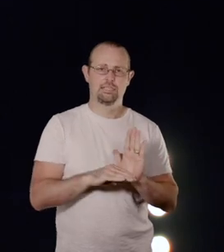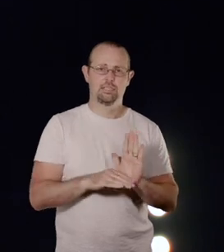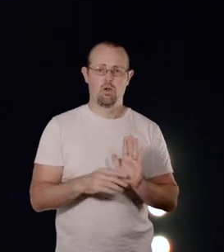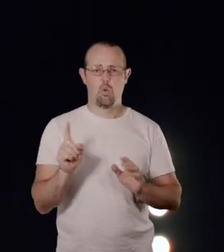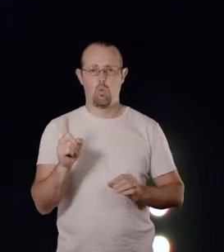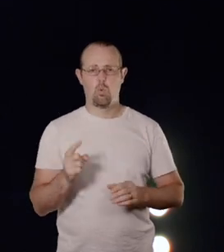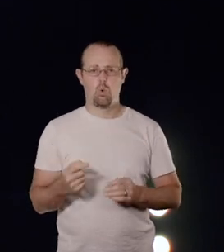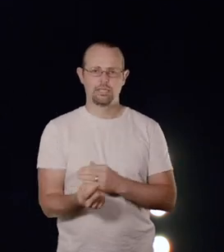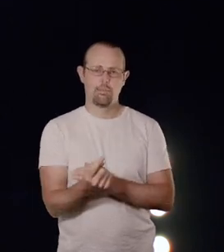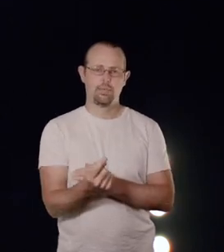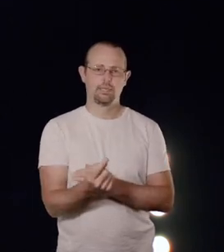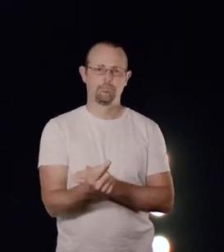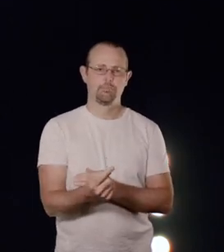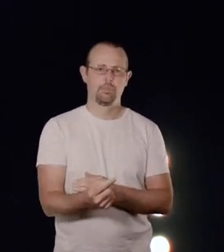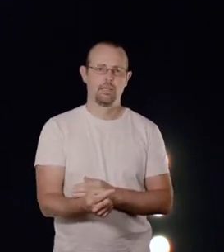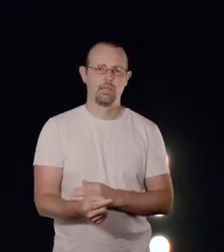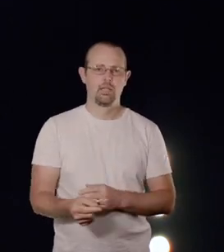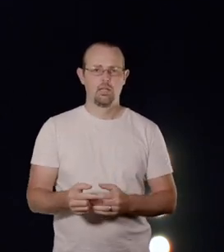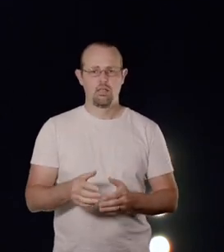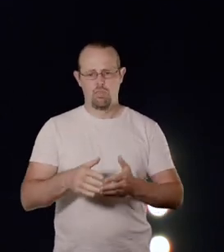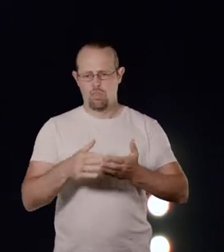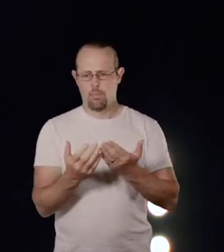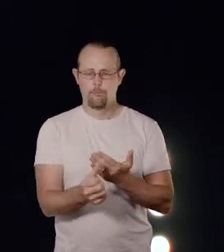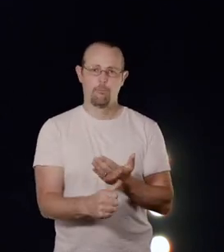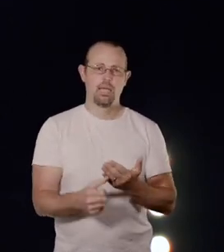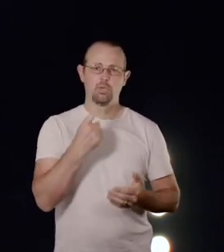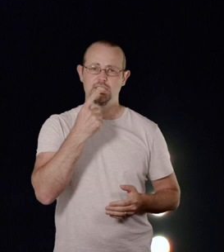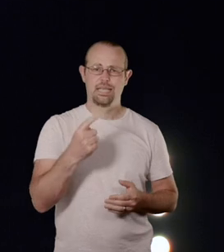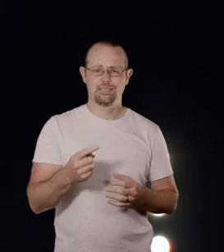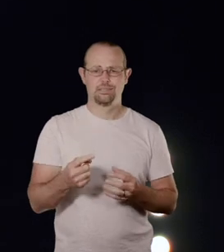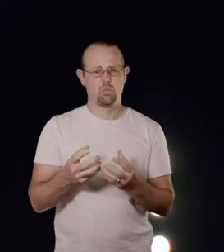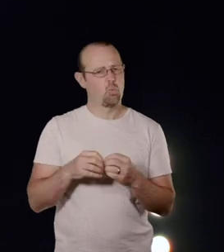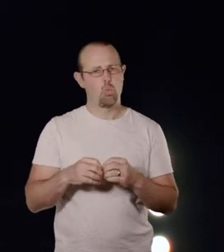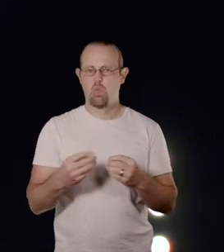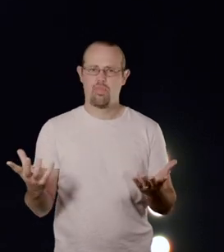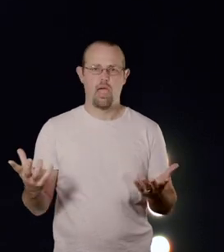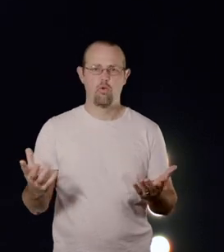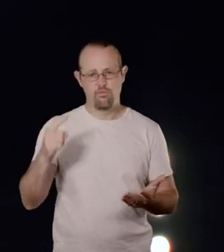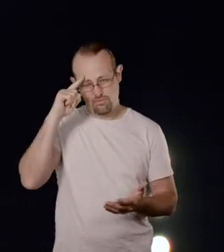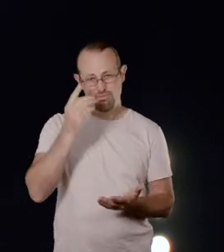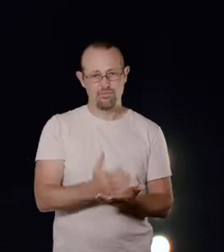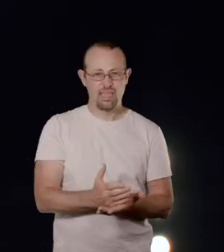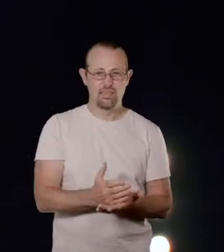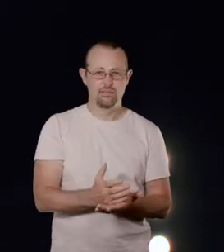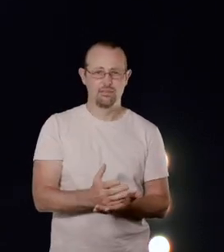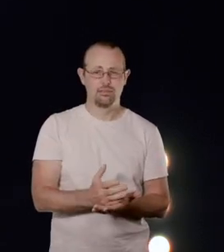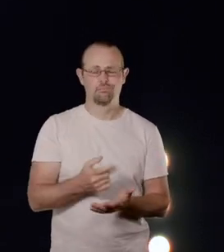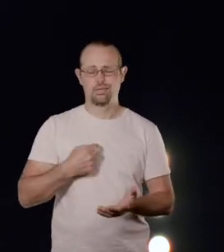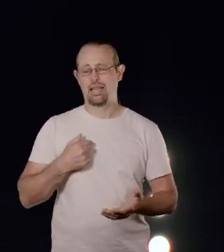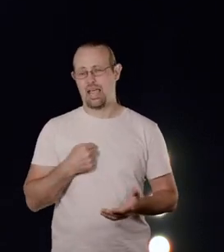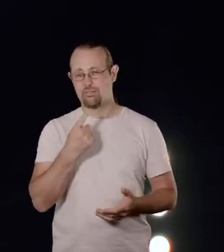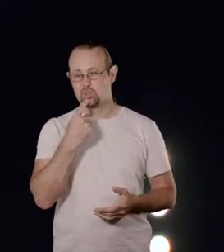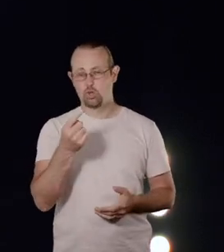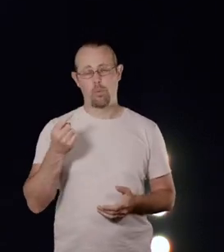word says without faith, and you may have heard me share before, I've done different talks in times gone by through TBN and